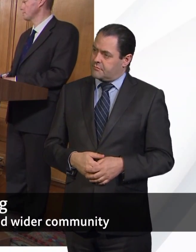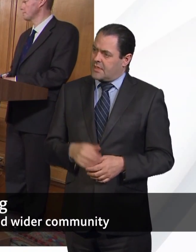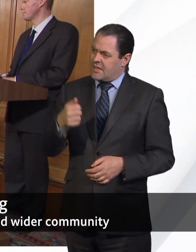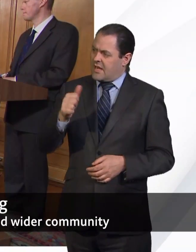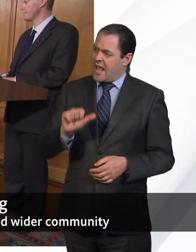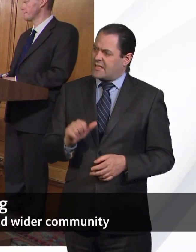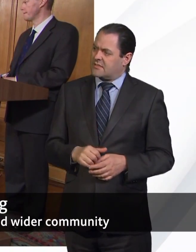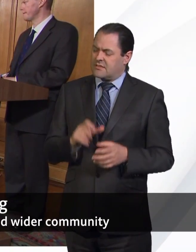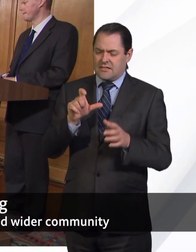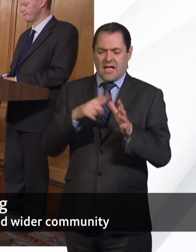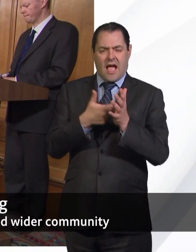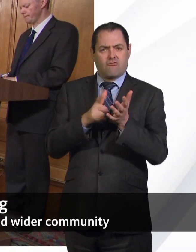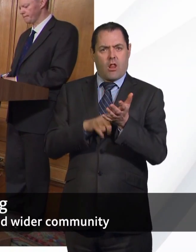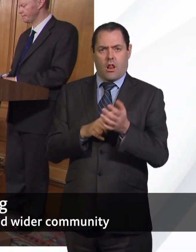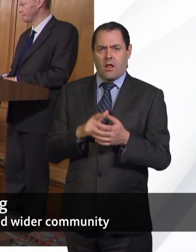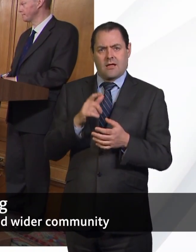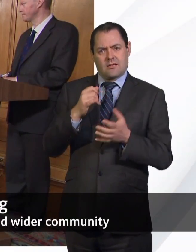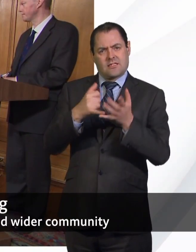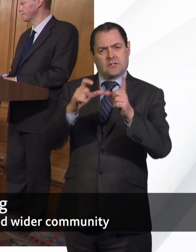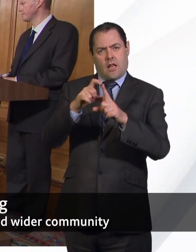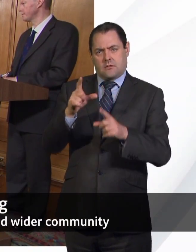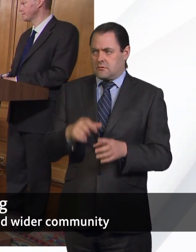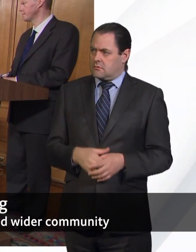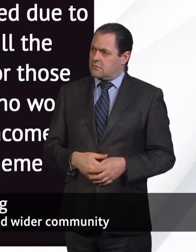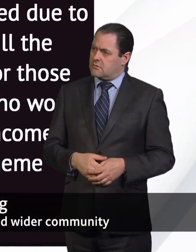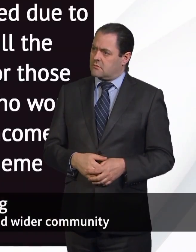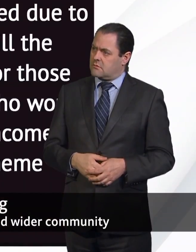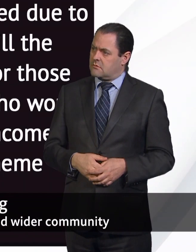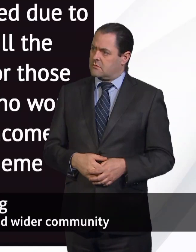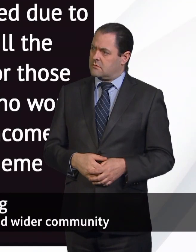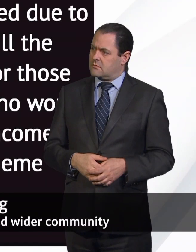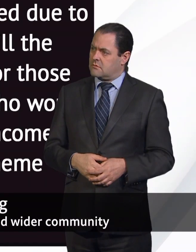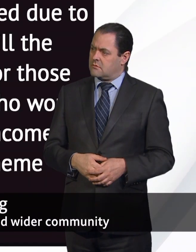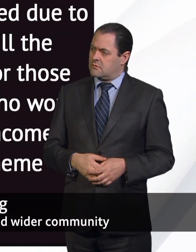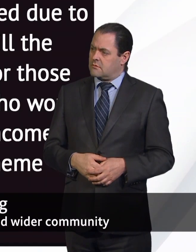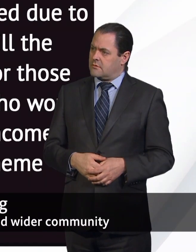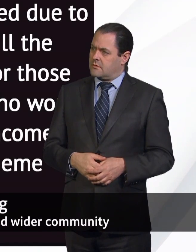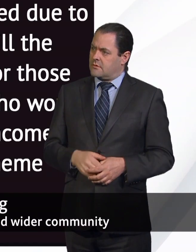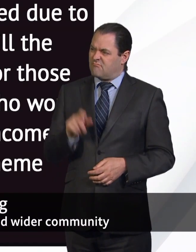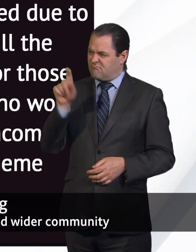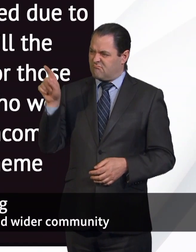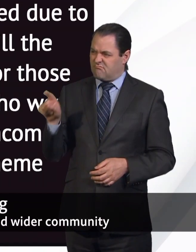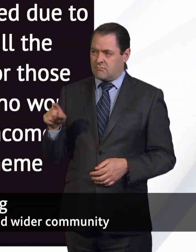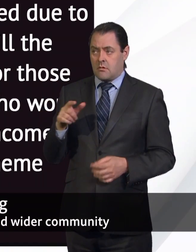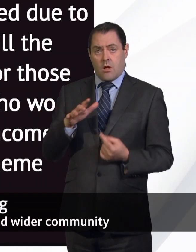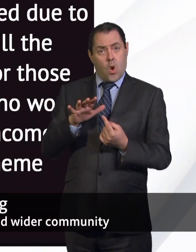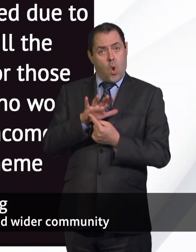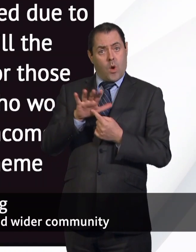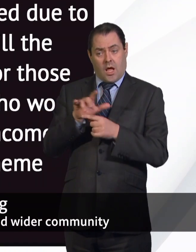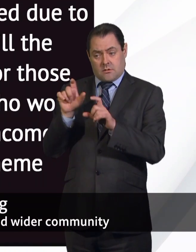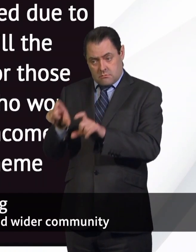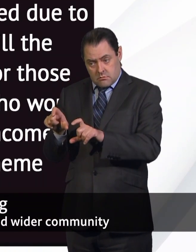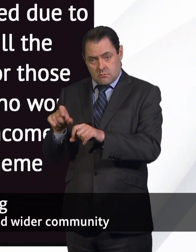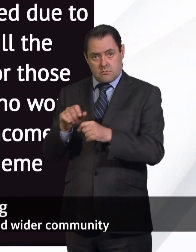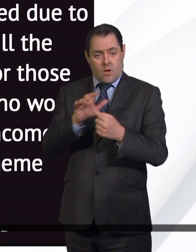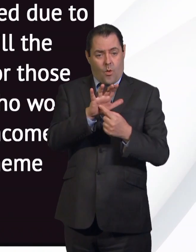to Carol in Sunderland. Carol asks, if localised lockdowns are